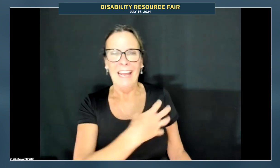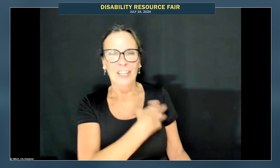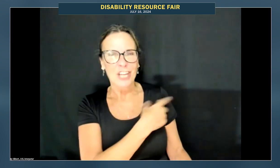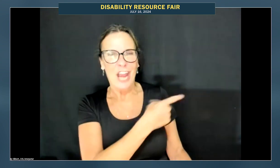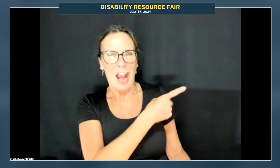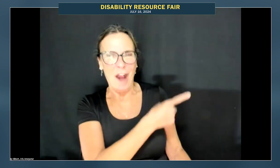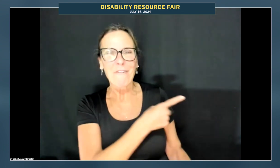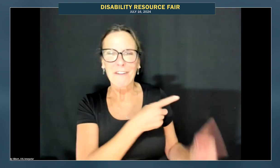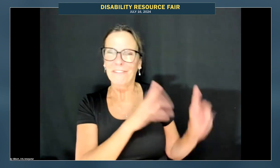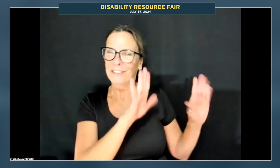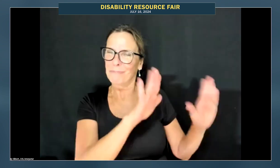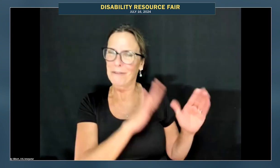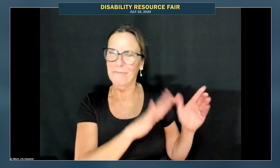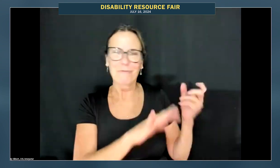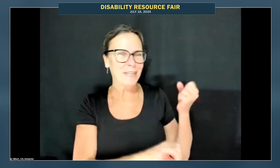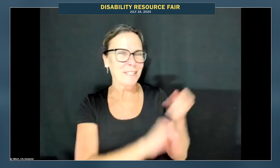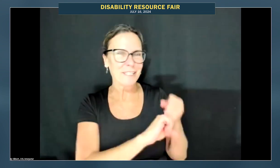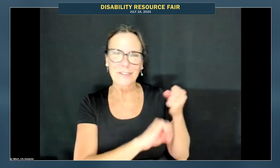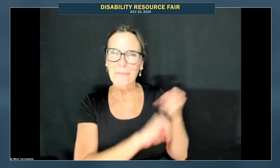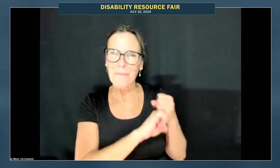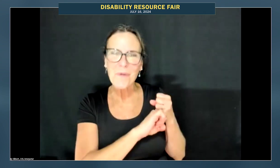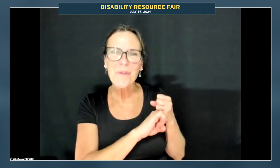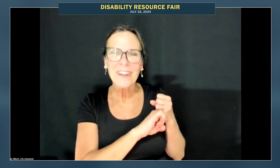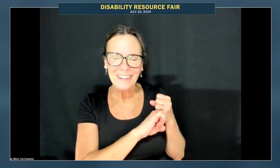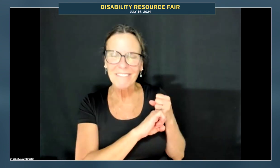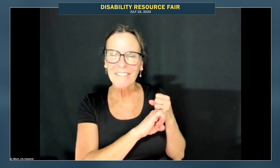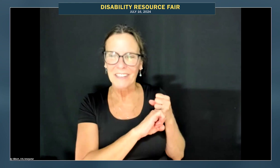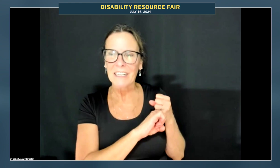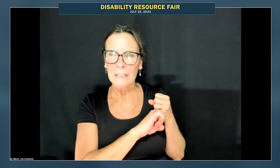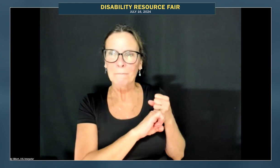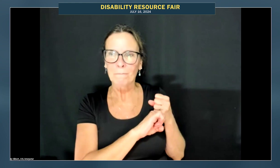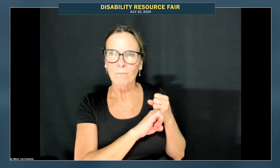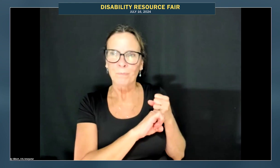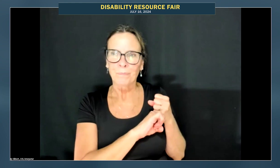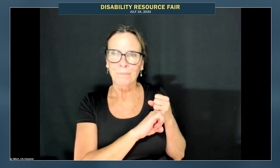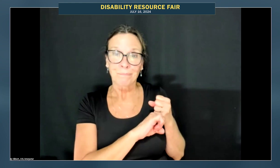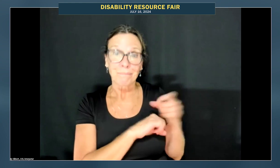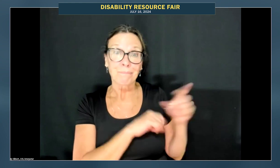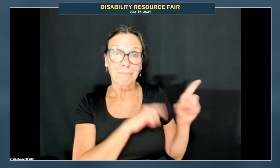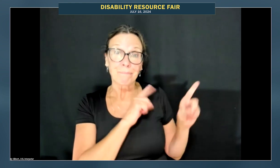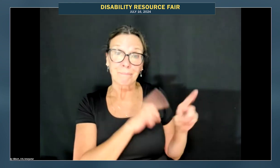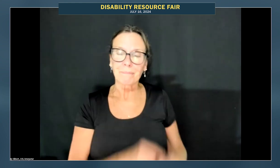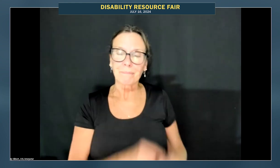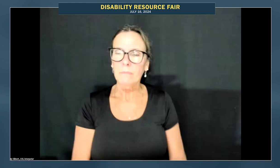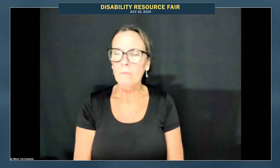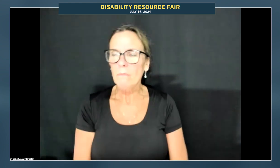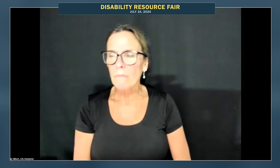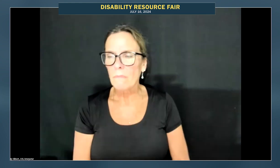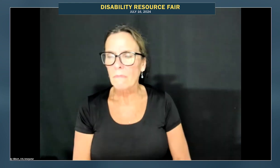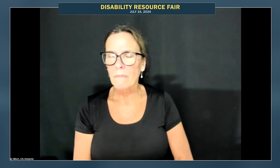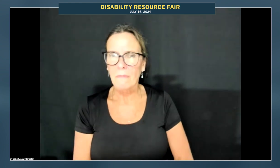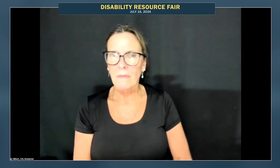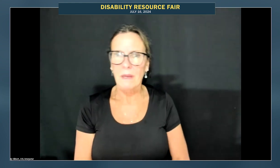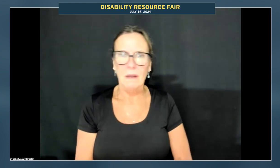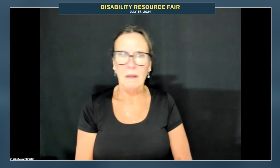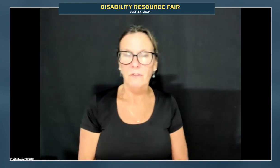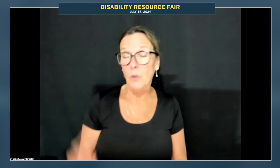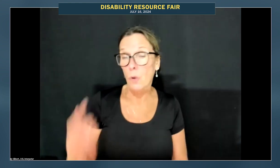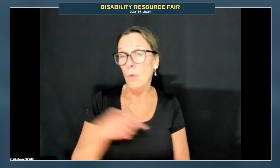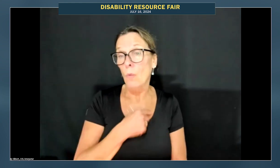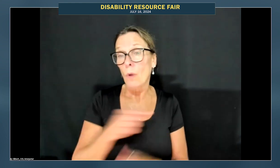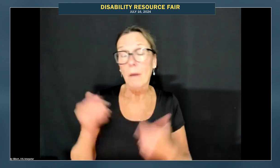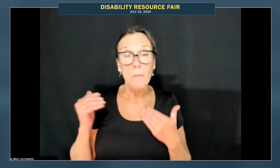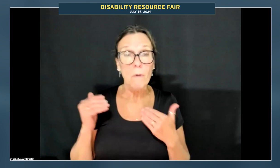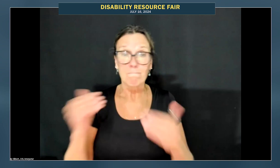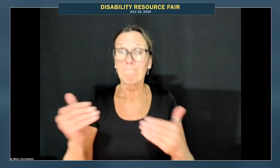Kalin has been a wonderful supporter. And this happened under his watch, and we are moving it forward and serving